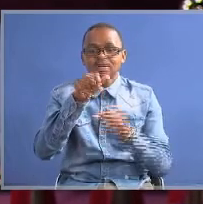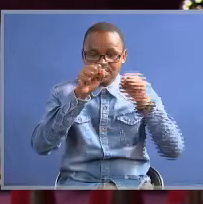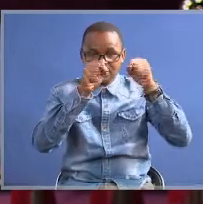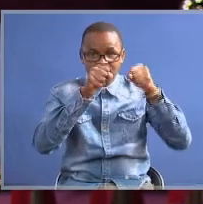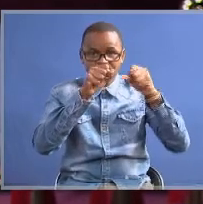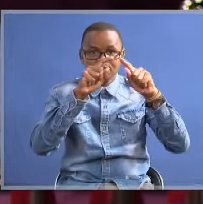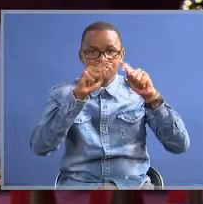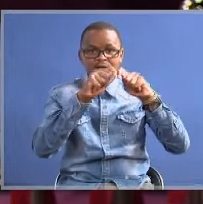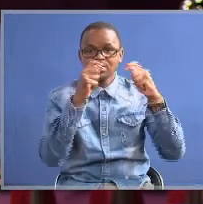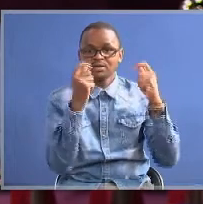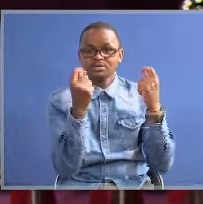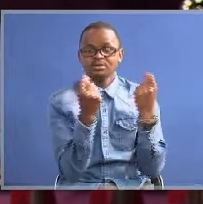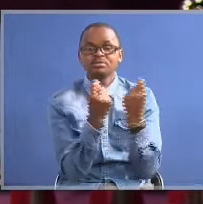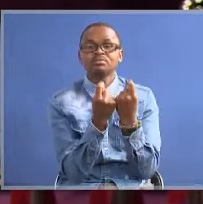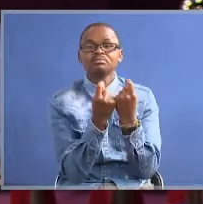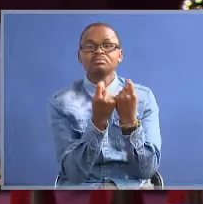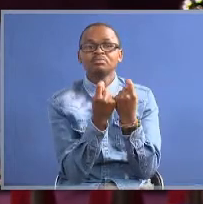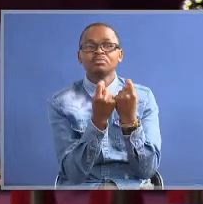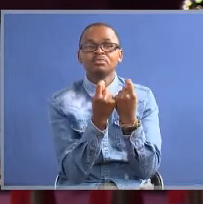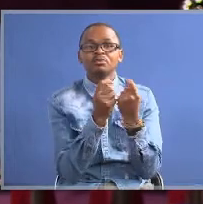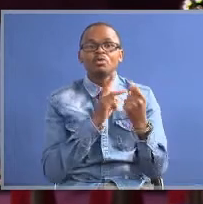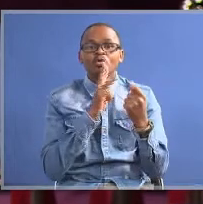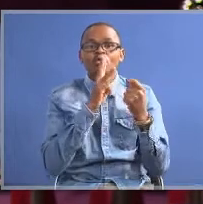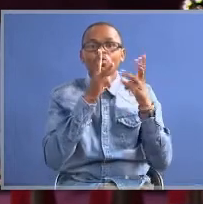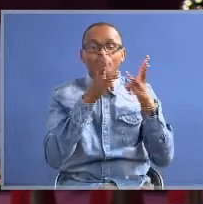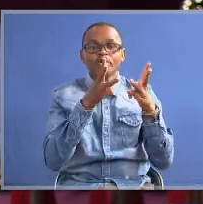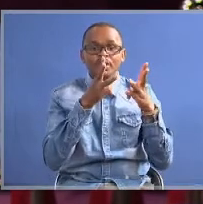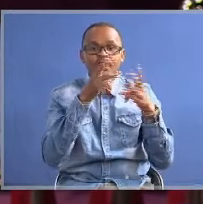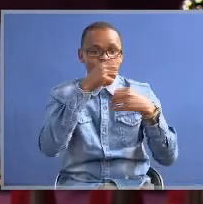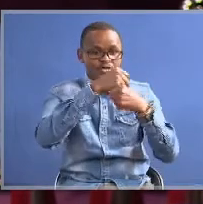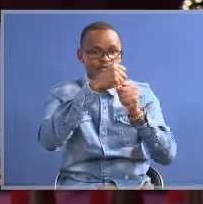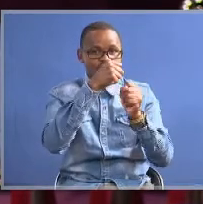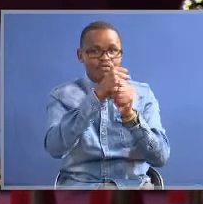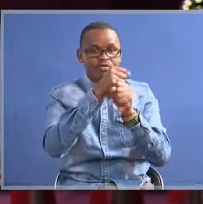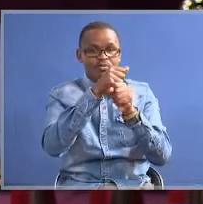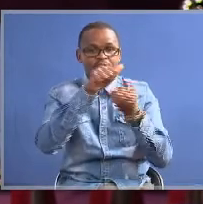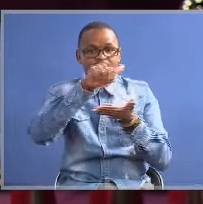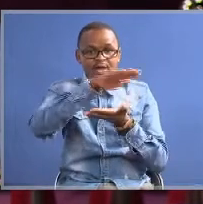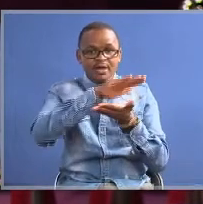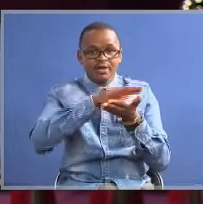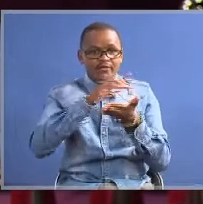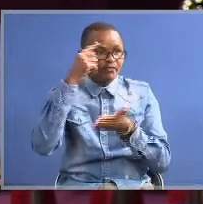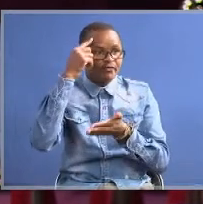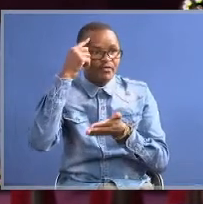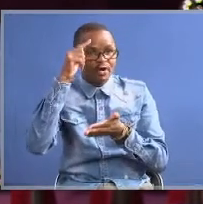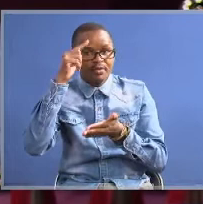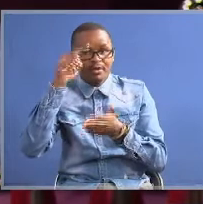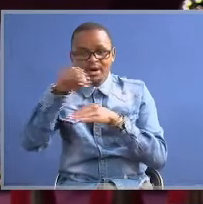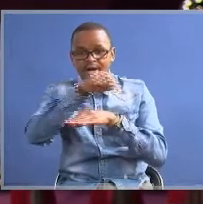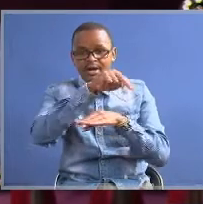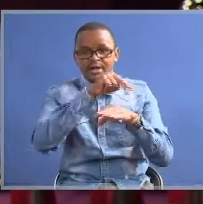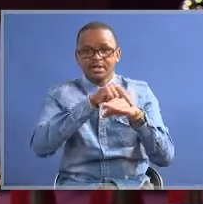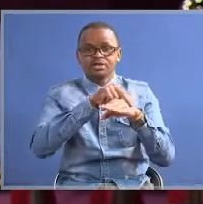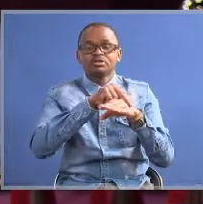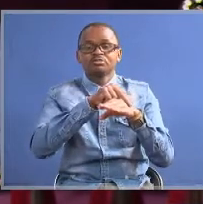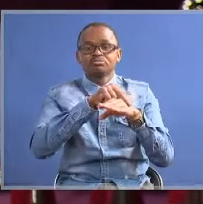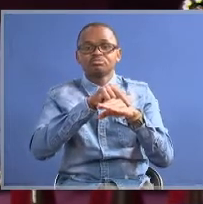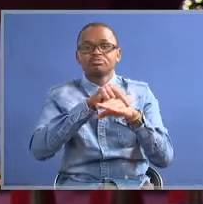able team will form the basis for a national